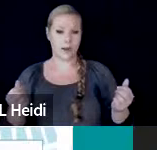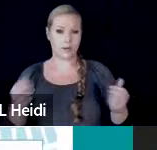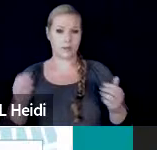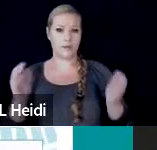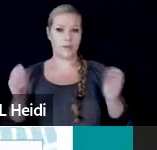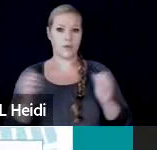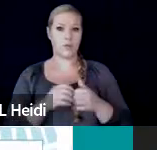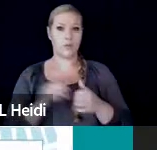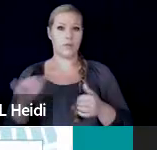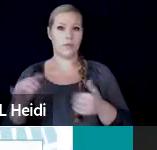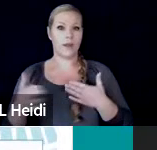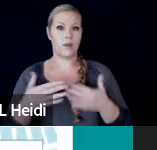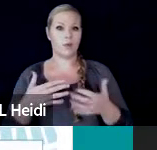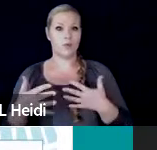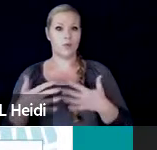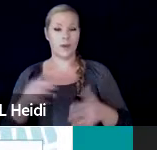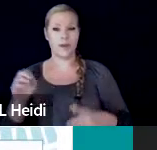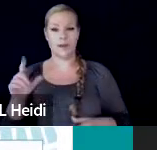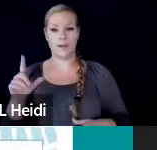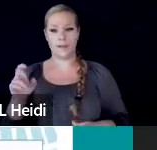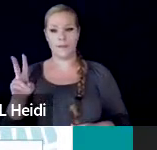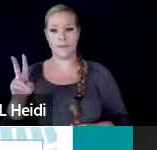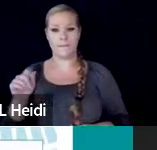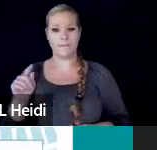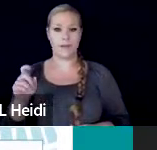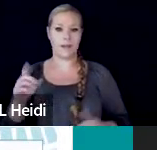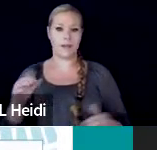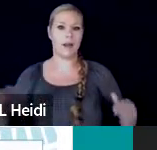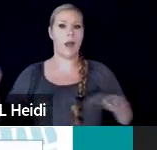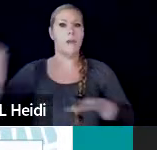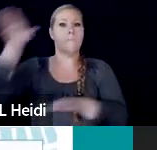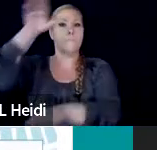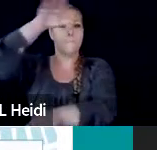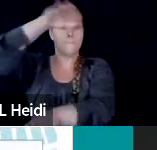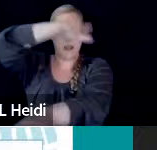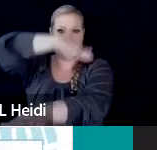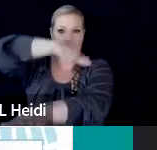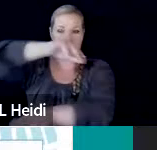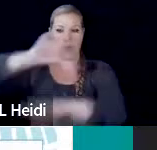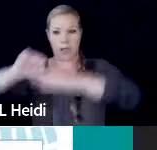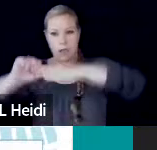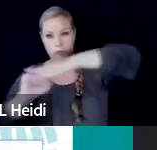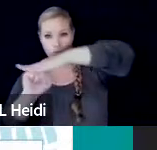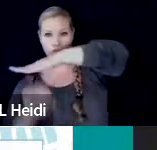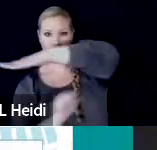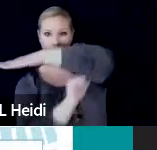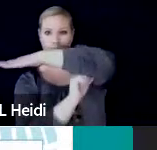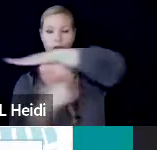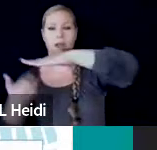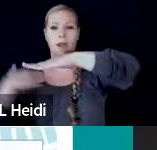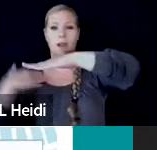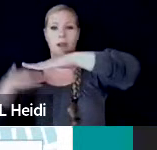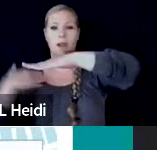would be elevated roadway. So something that is on a structure. And then there's